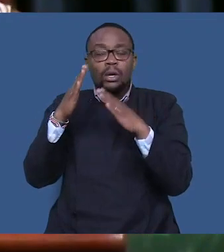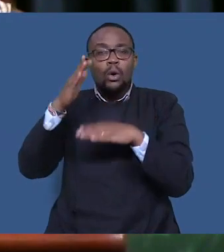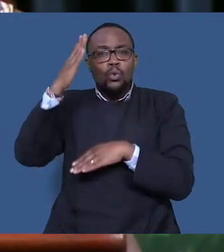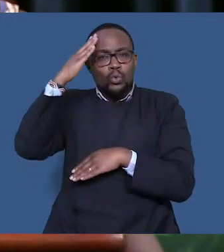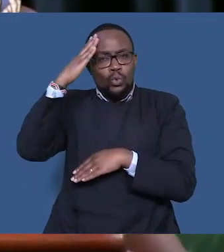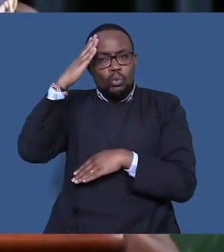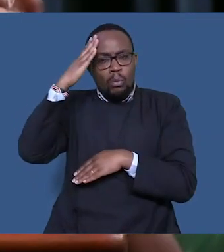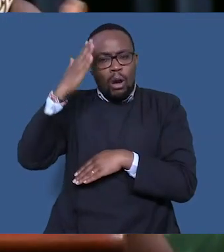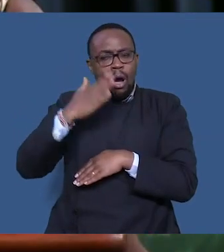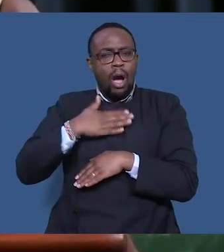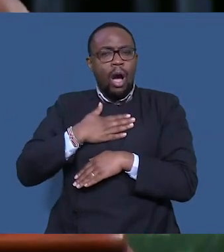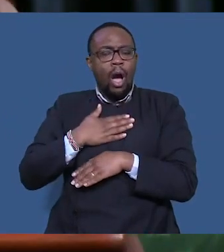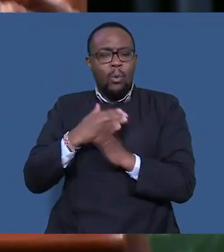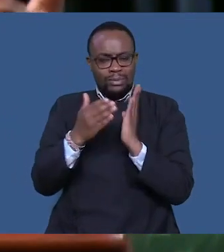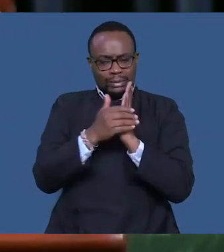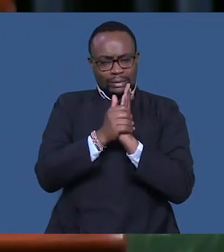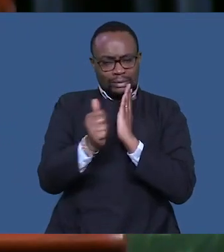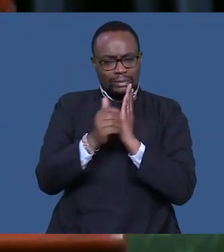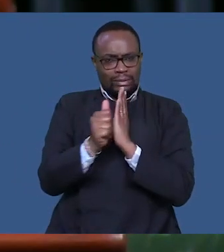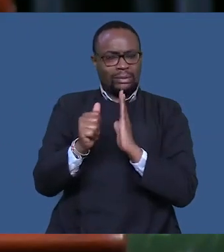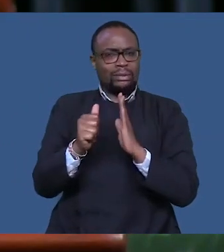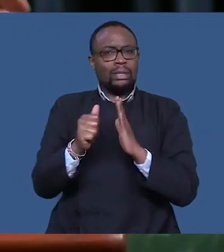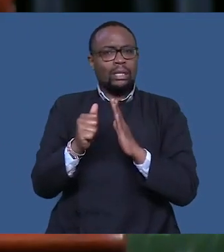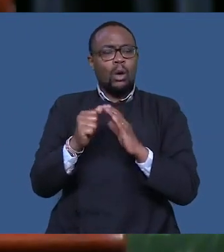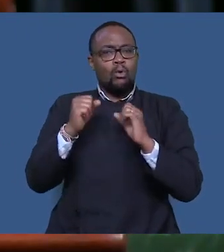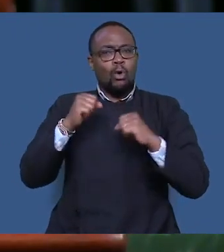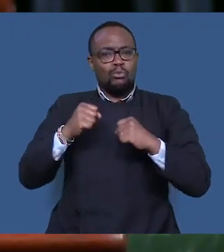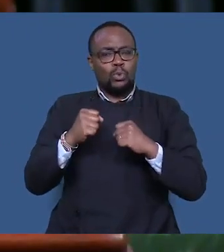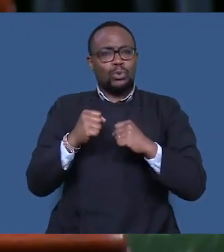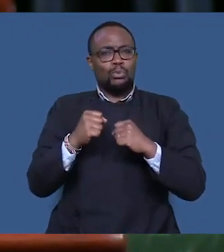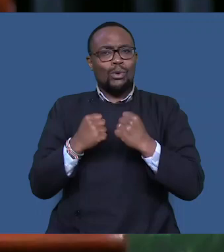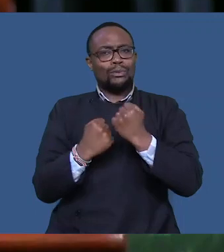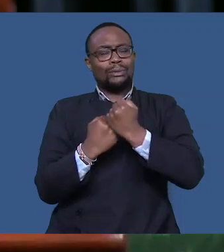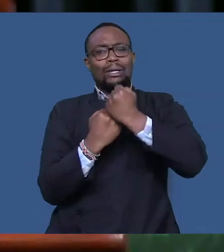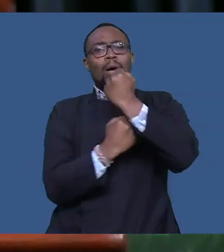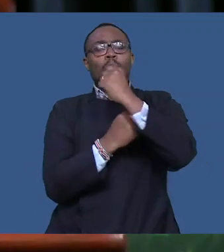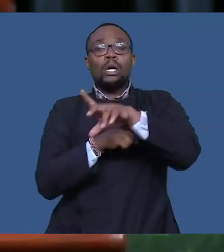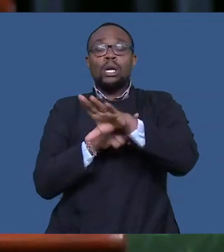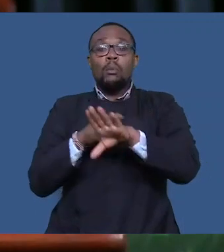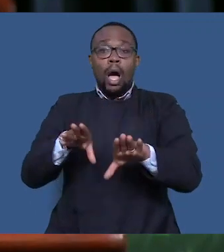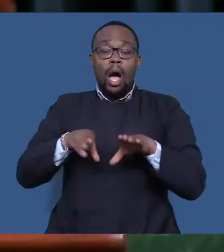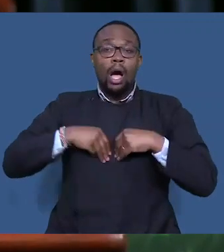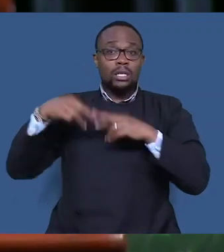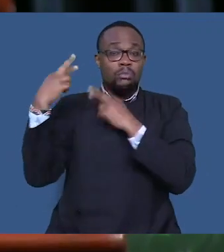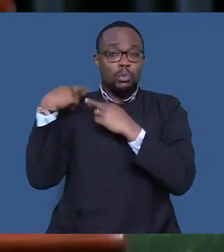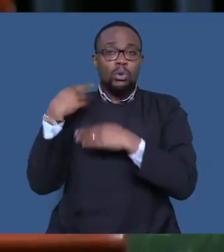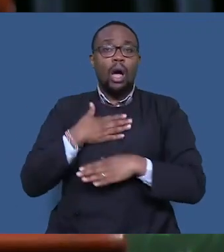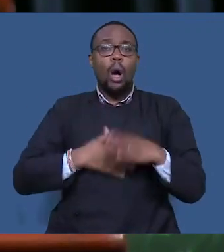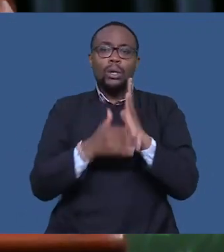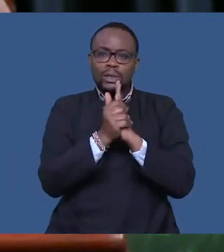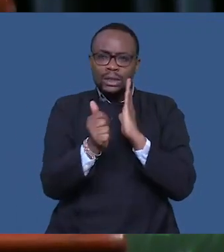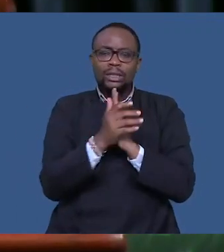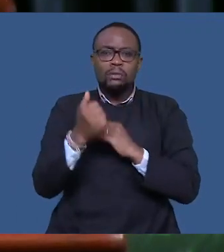our gifting will create room for us in these spheres of influence. Our giftings, as we take responsibility, will create room for